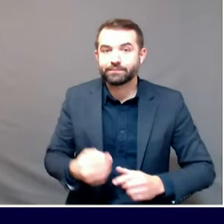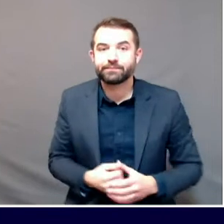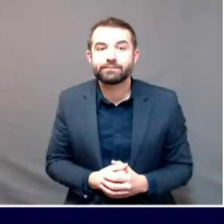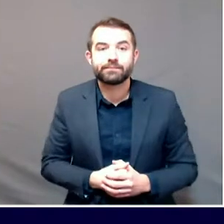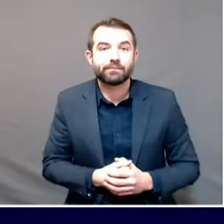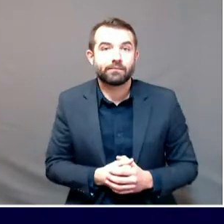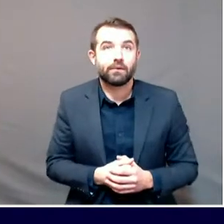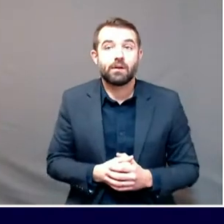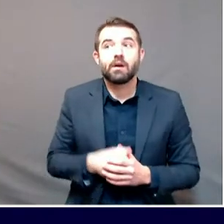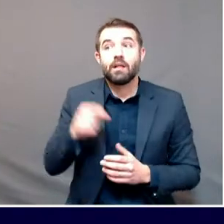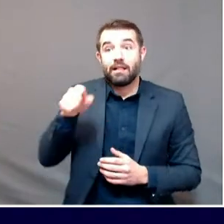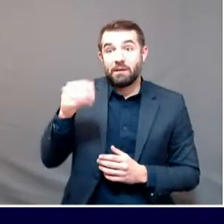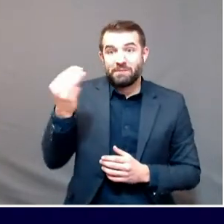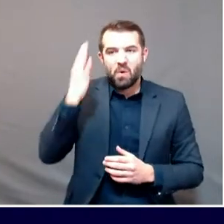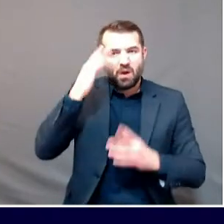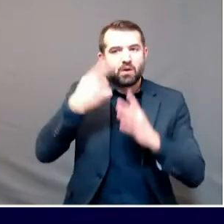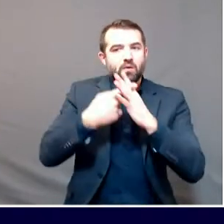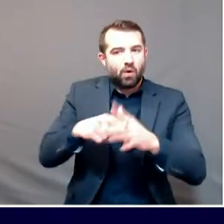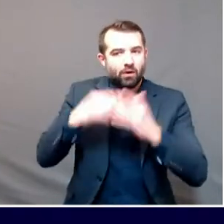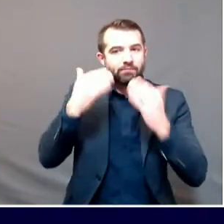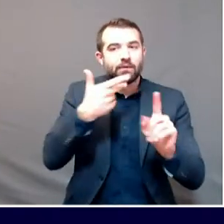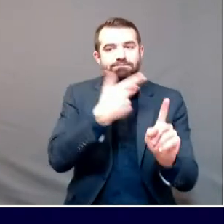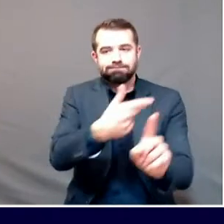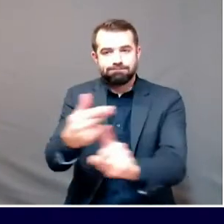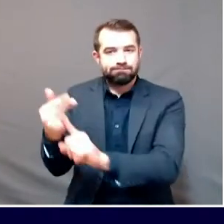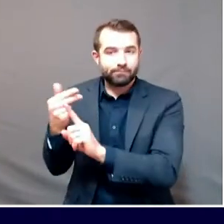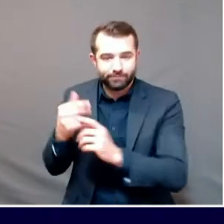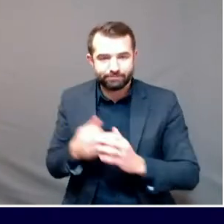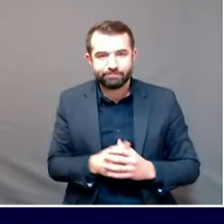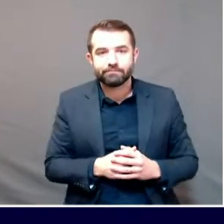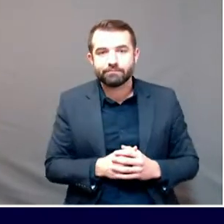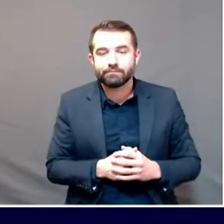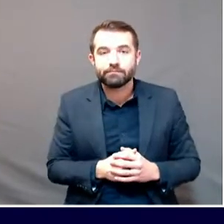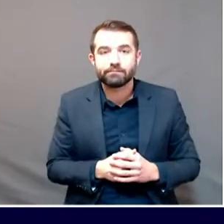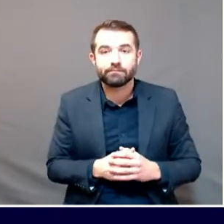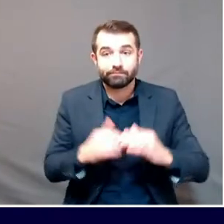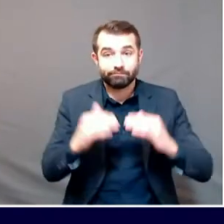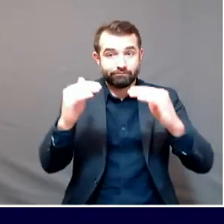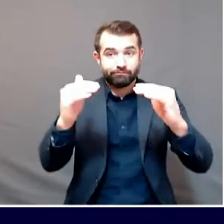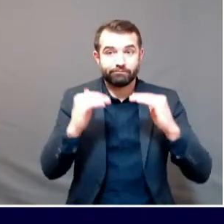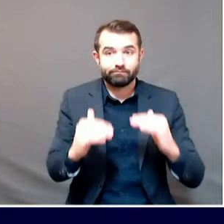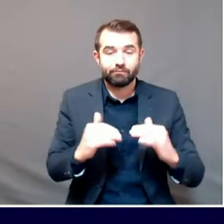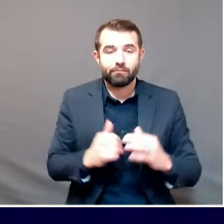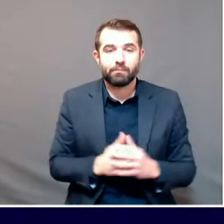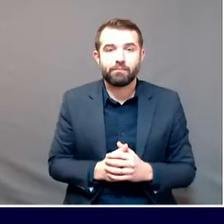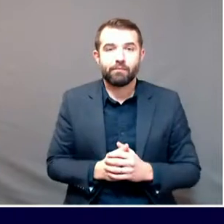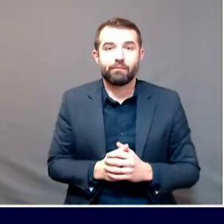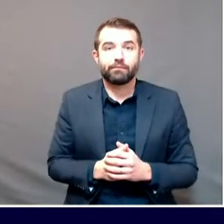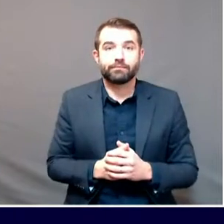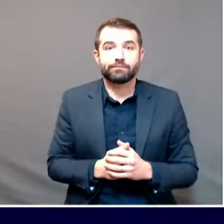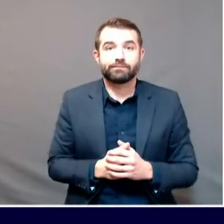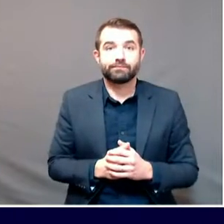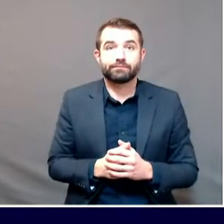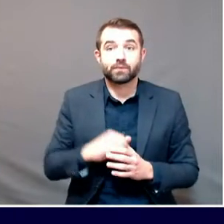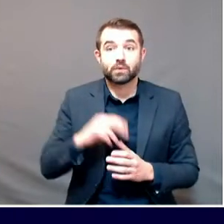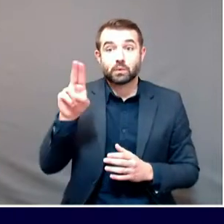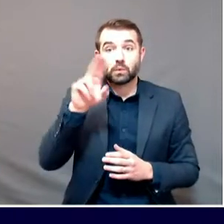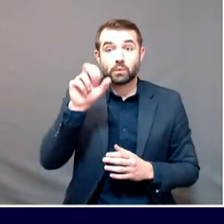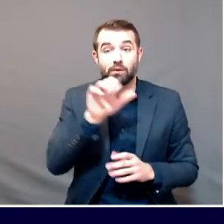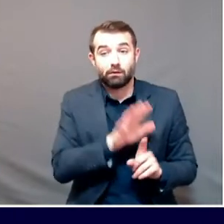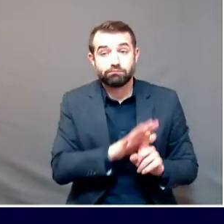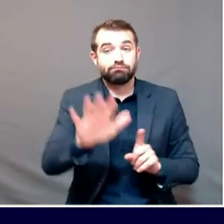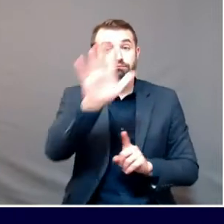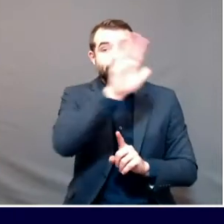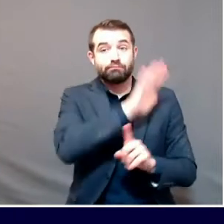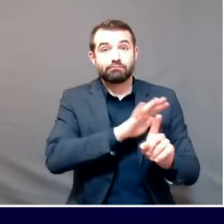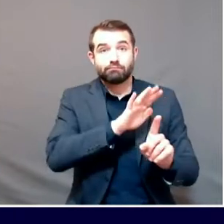also like to take a second to talk about where we stand with respect to vaccination efforts as a country, as well as to answer one or